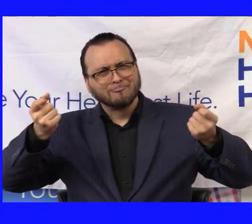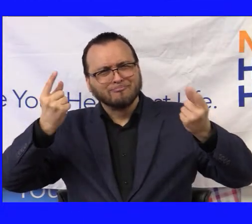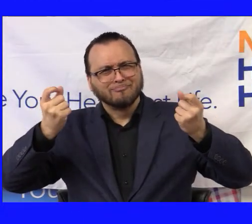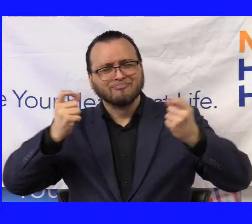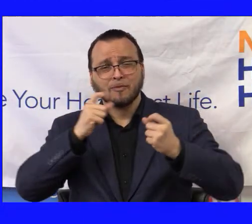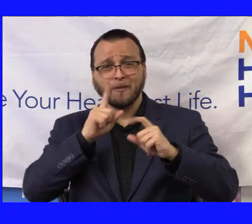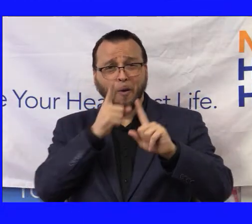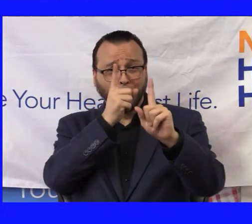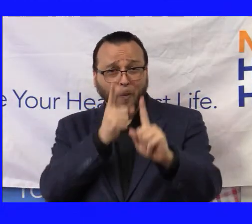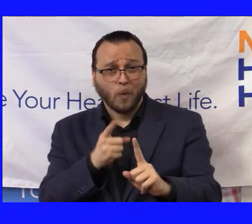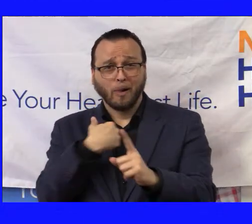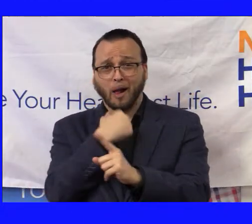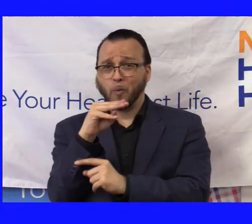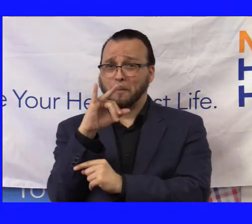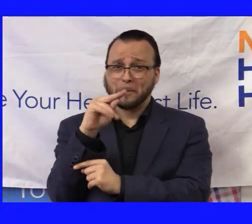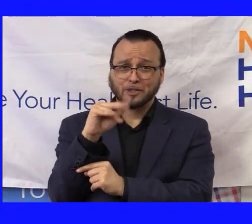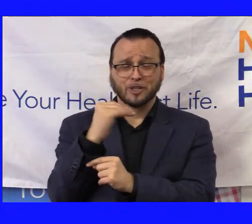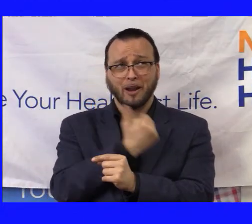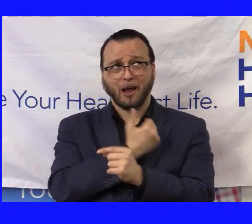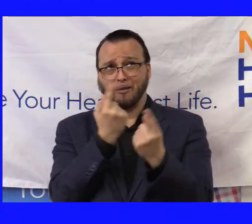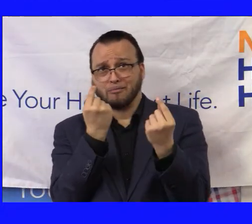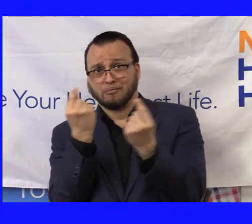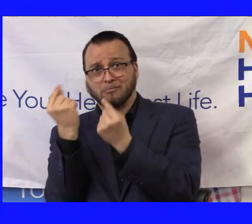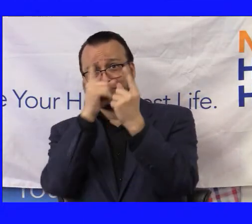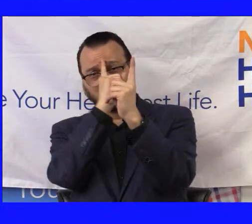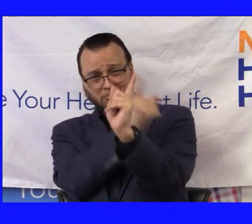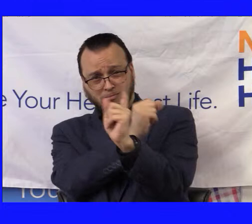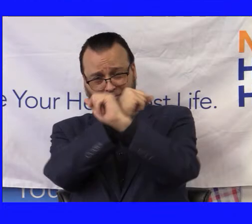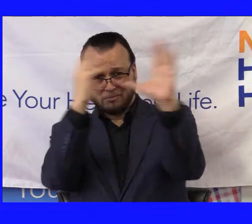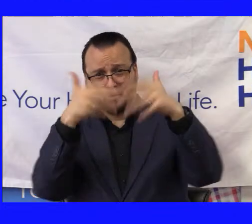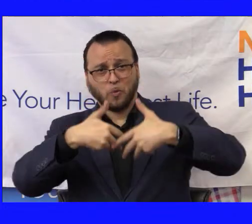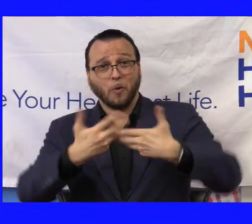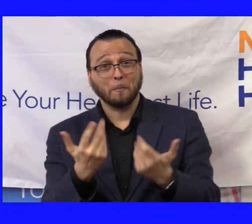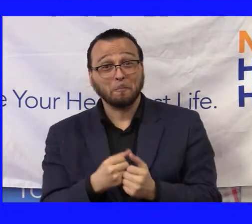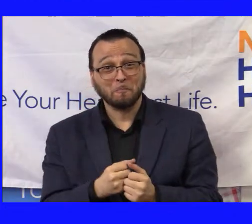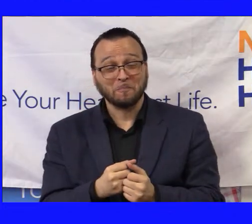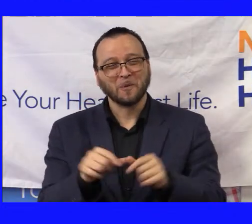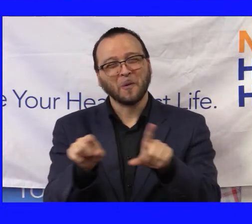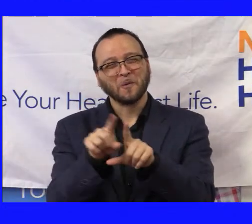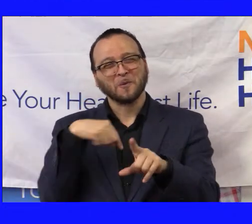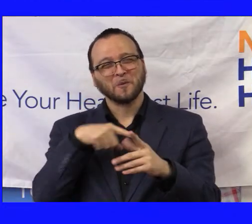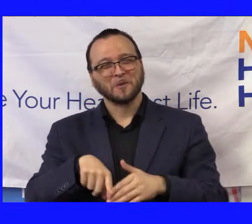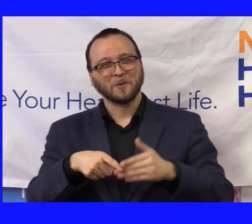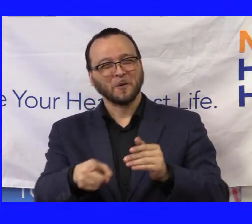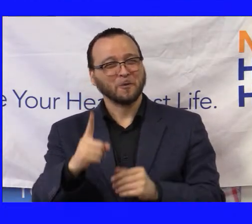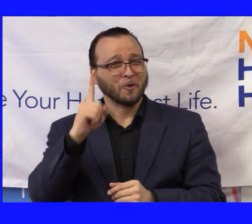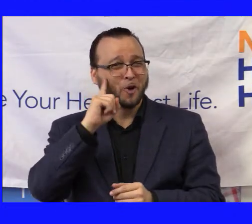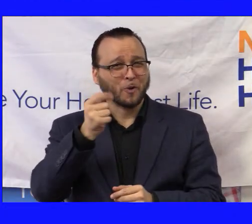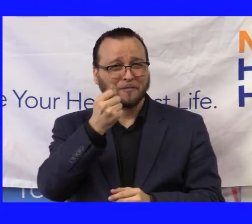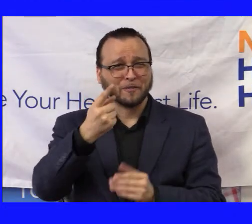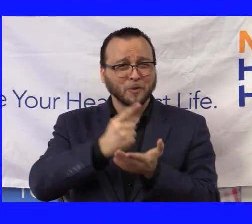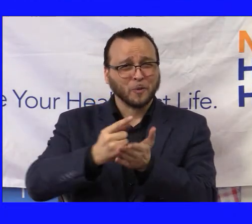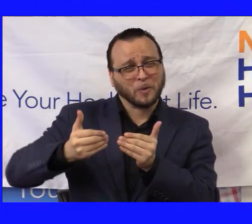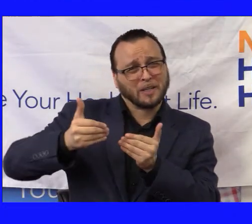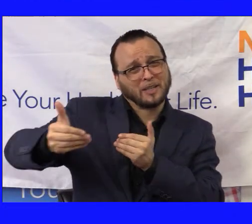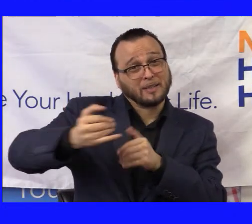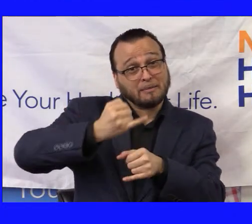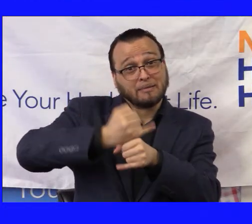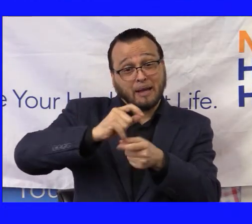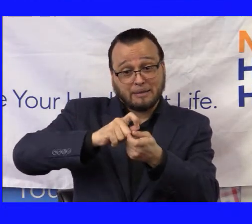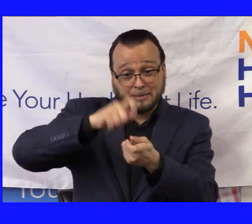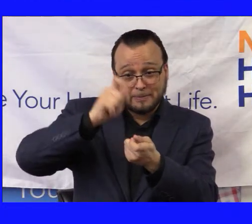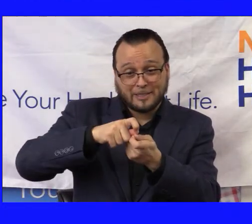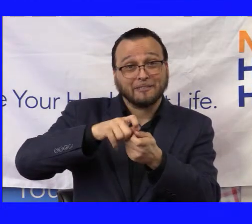of our goals, missions, as well as initiatives. As well as we are now launching, as you heard, in the coming weeks,